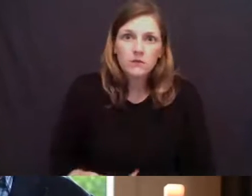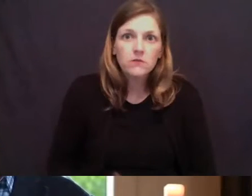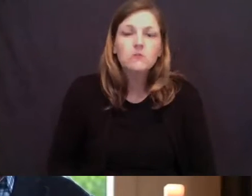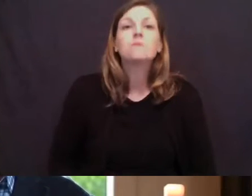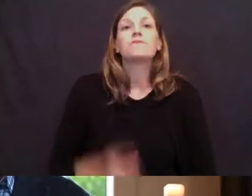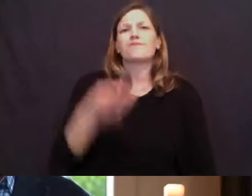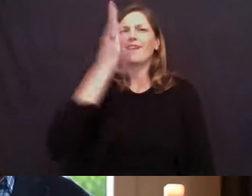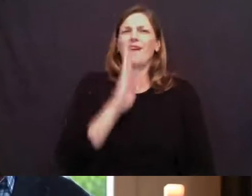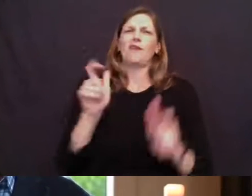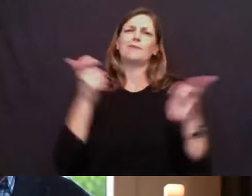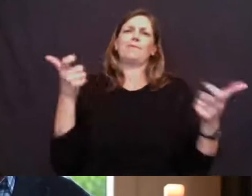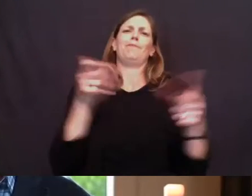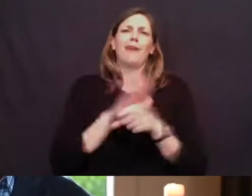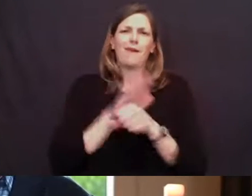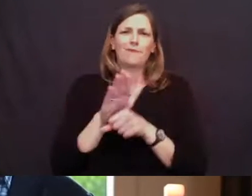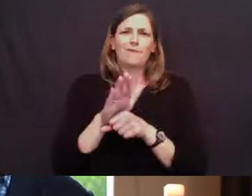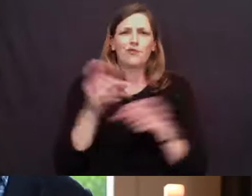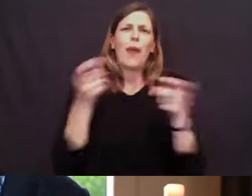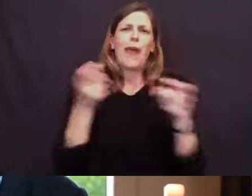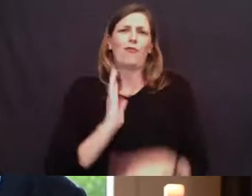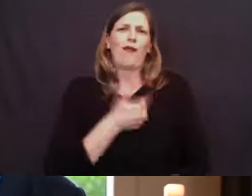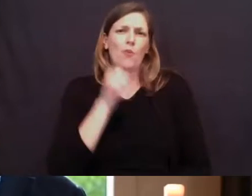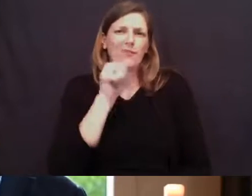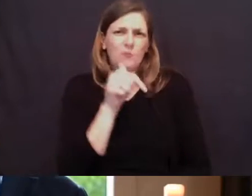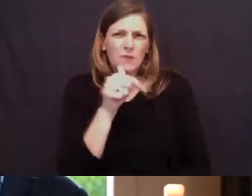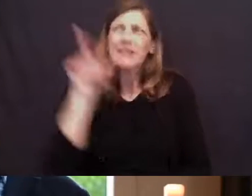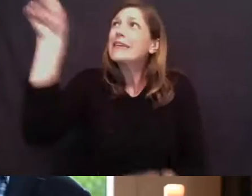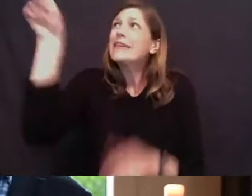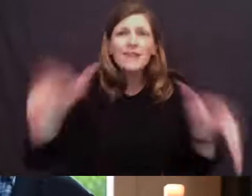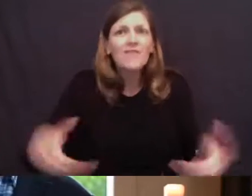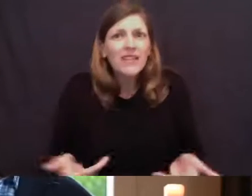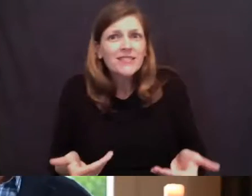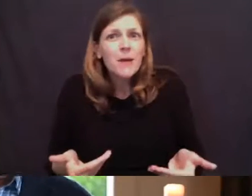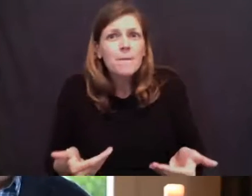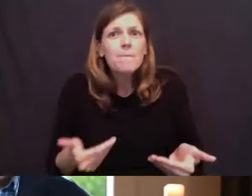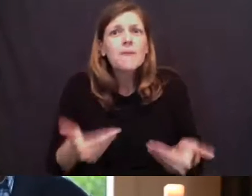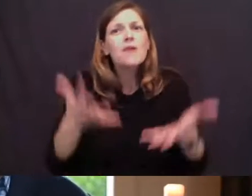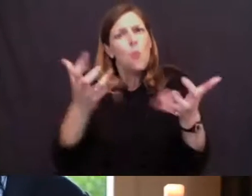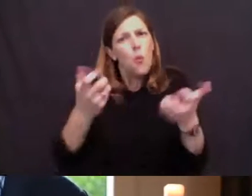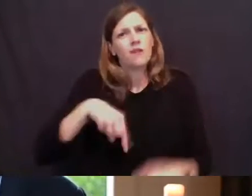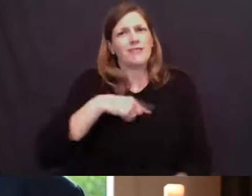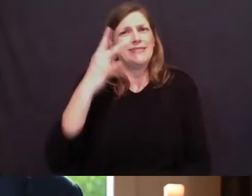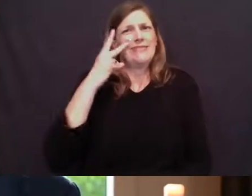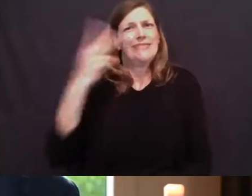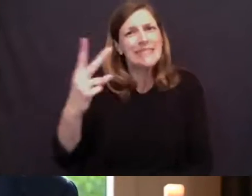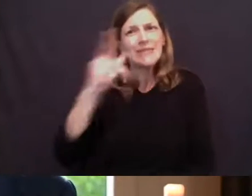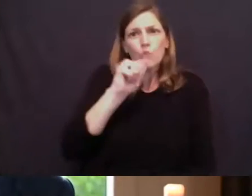God is big enough to handle our disappointments. He invites them in because he wants us to see who he is.